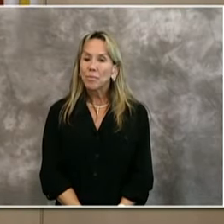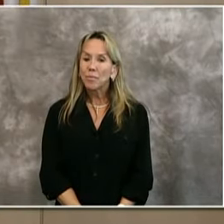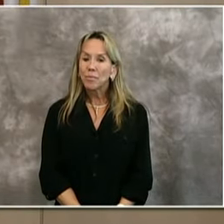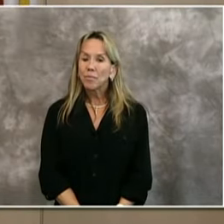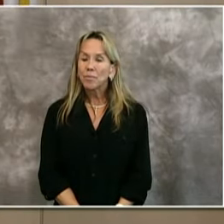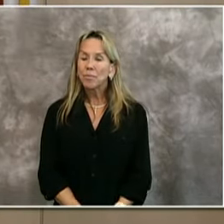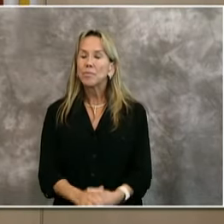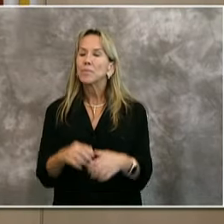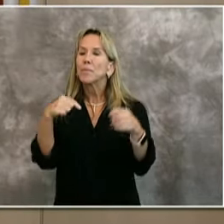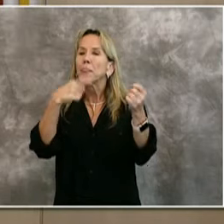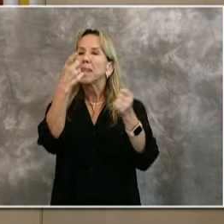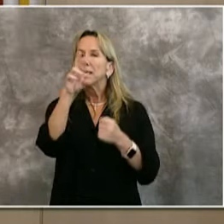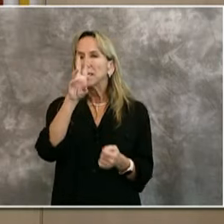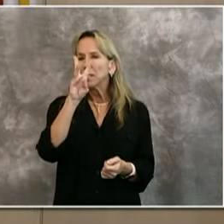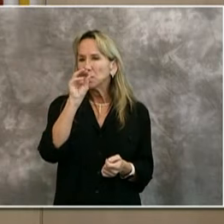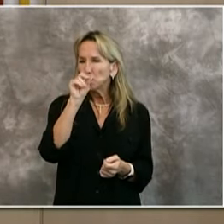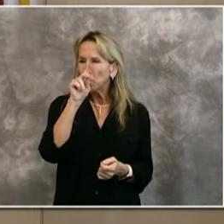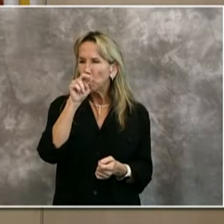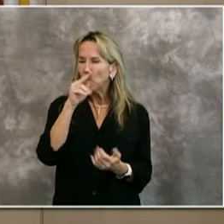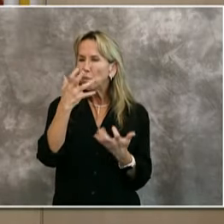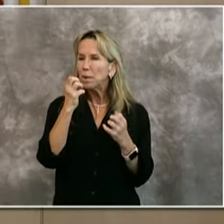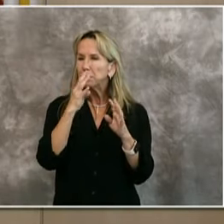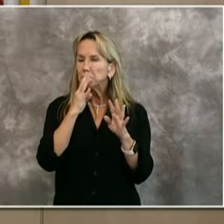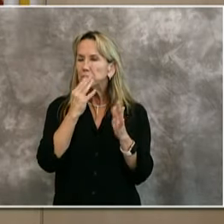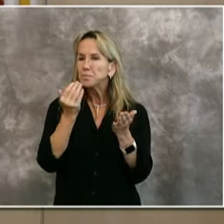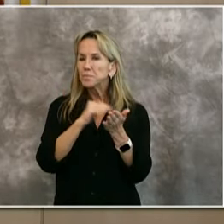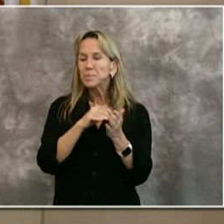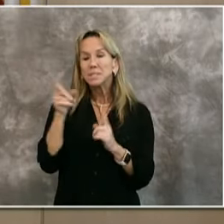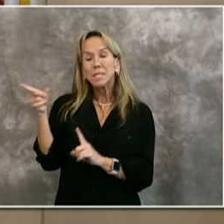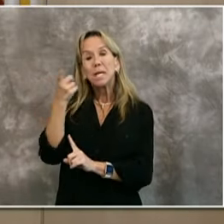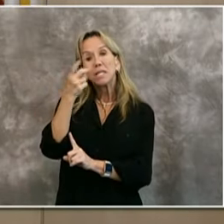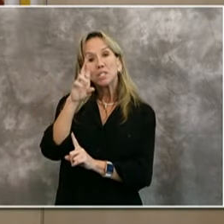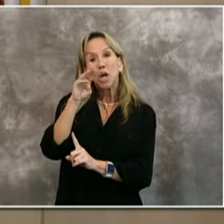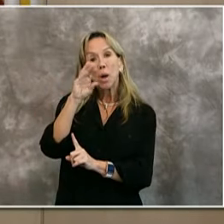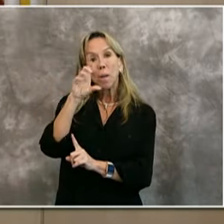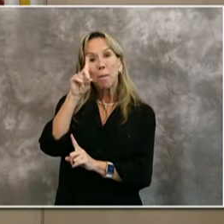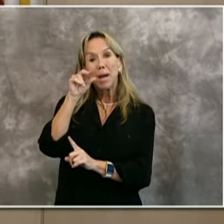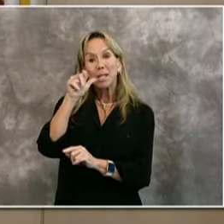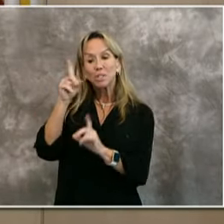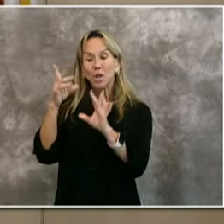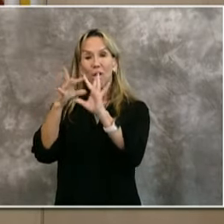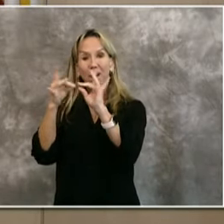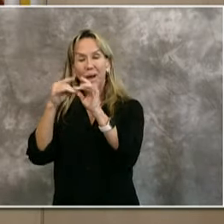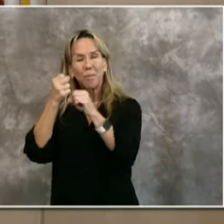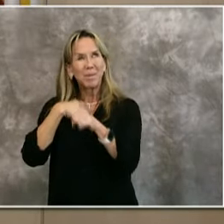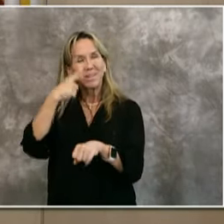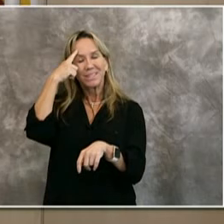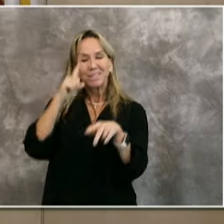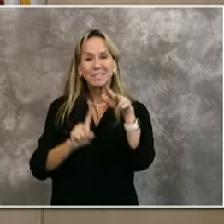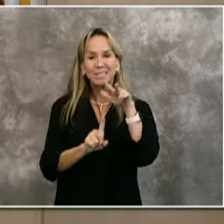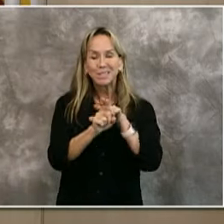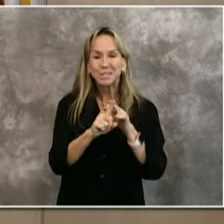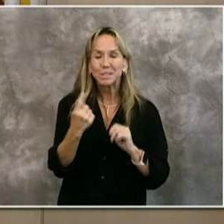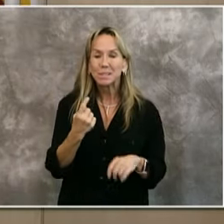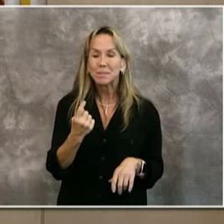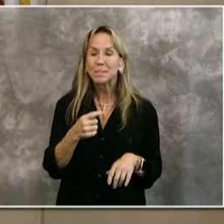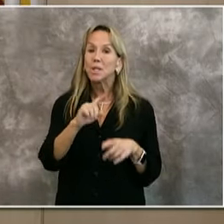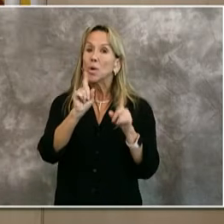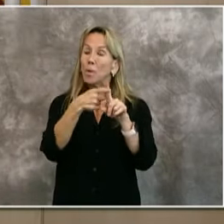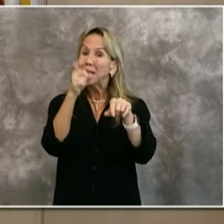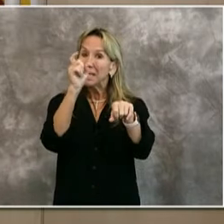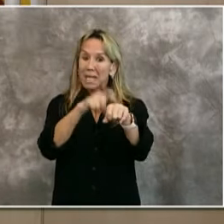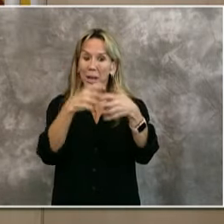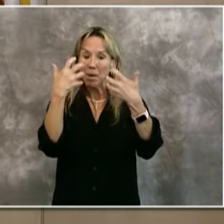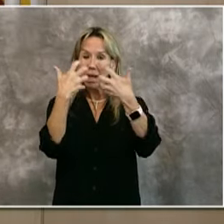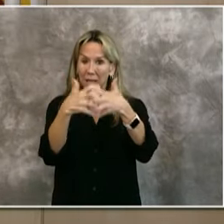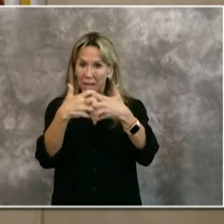So this is Dr. Wooten again. Dr. McDonald triggered something. When we started having outbreaks in